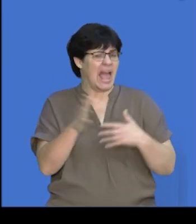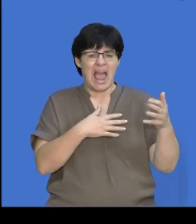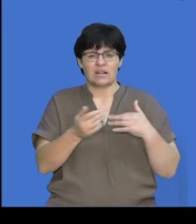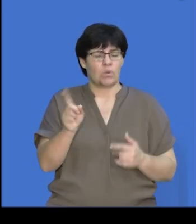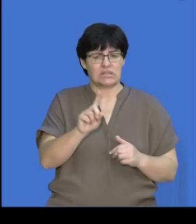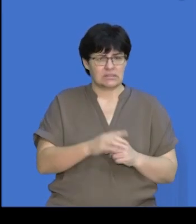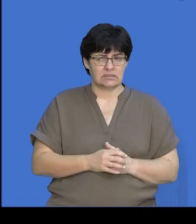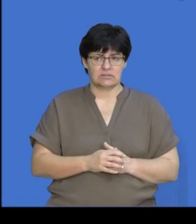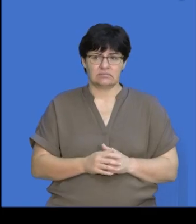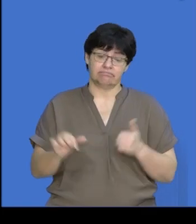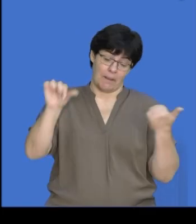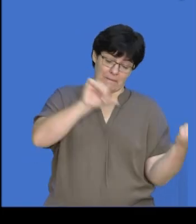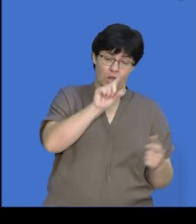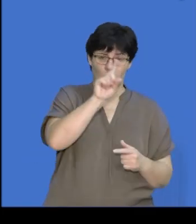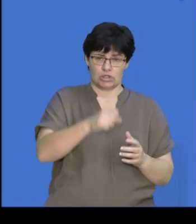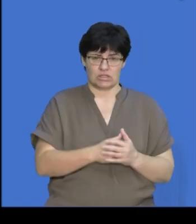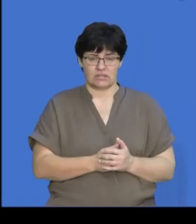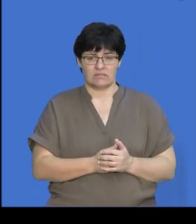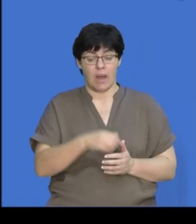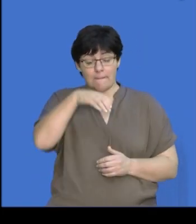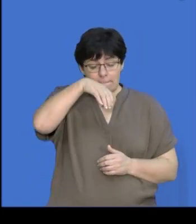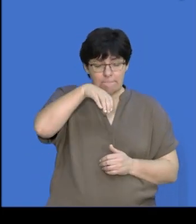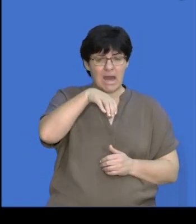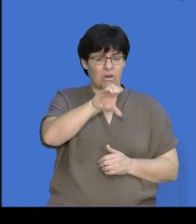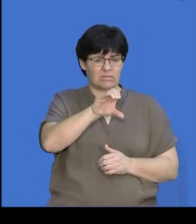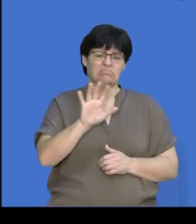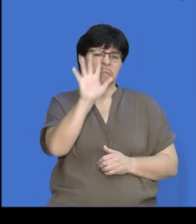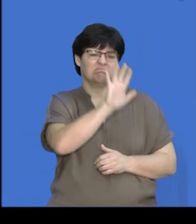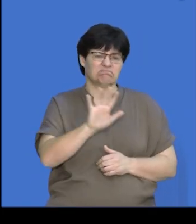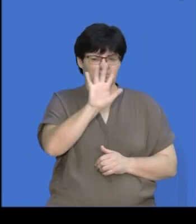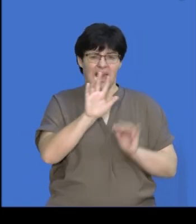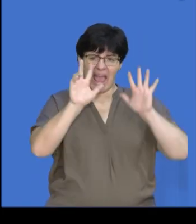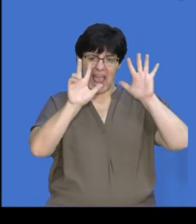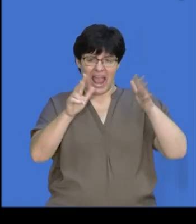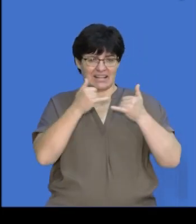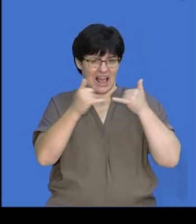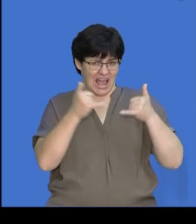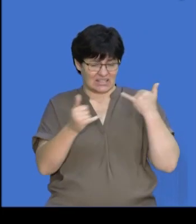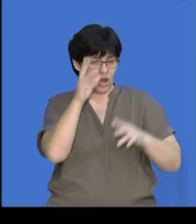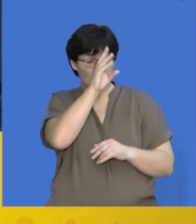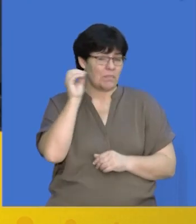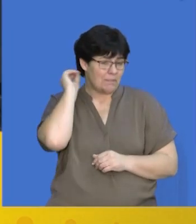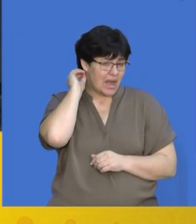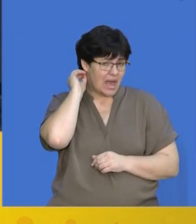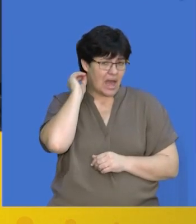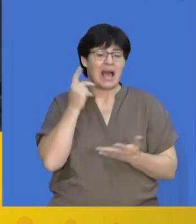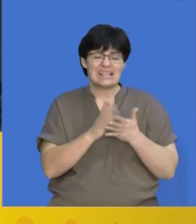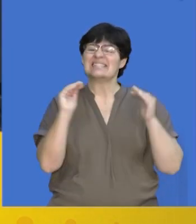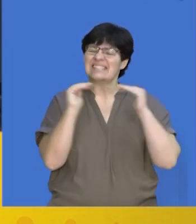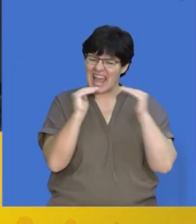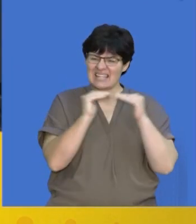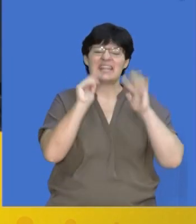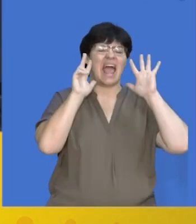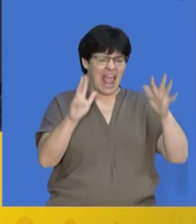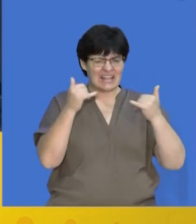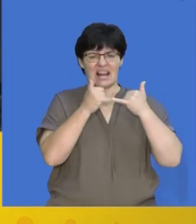I'm just going to go back to the question. In a paragraph of approximately 8 lines, and remember, this is standard,